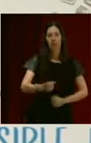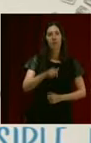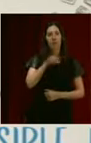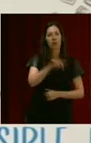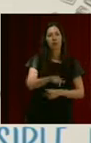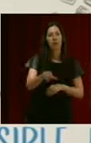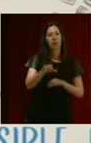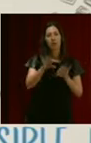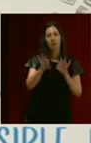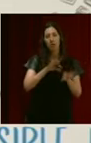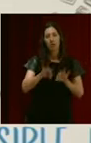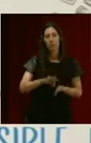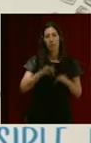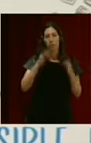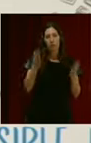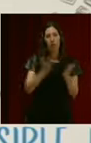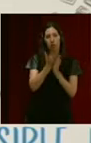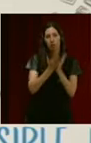and the column that